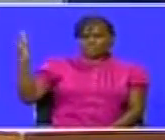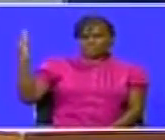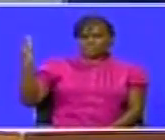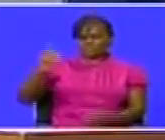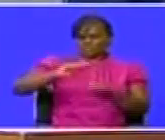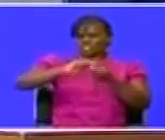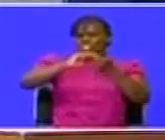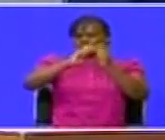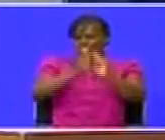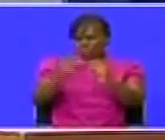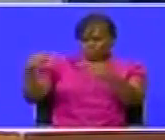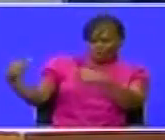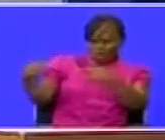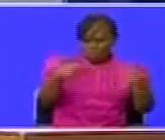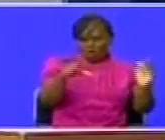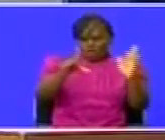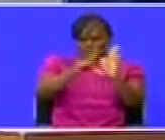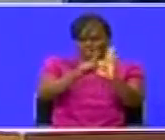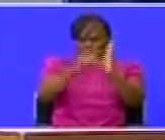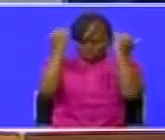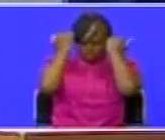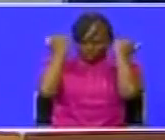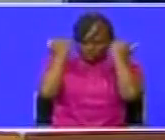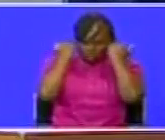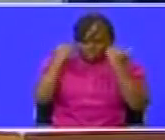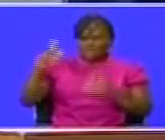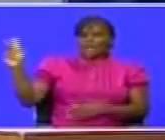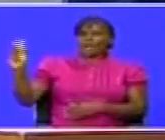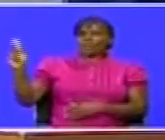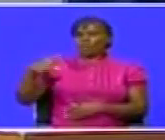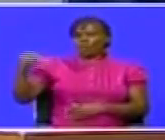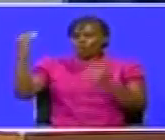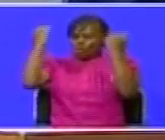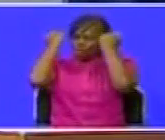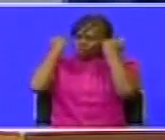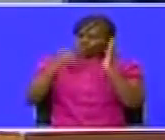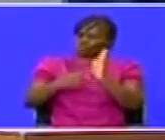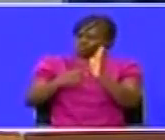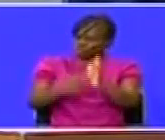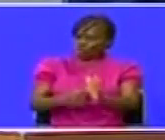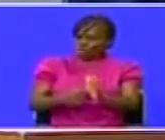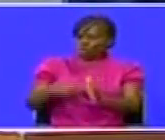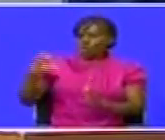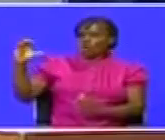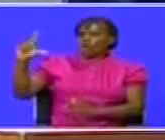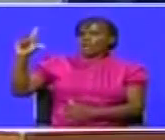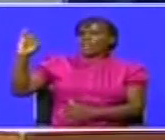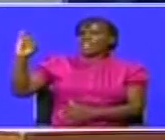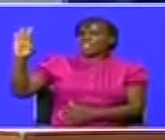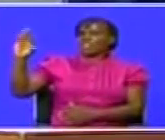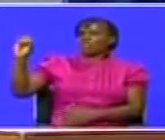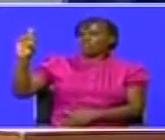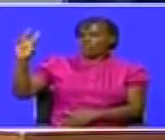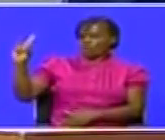a long, drawn-out legal suit in court. William Kabogo has gone to court to demonstrate that Clifford Ndungu Waititu